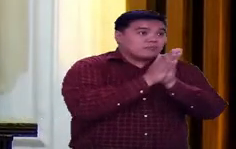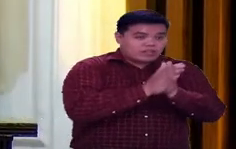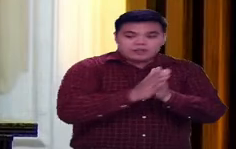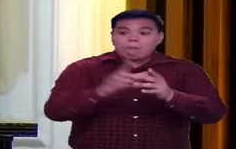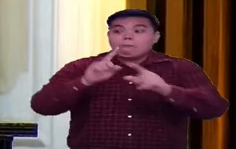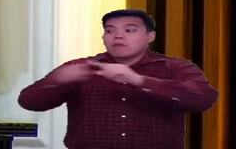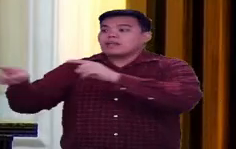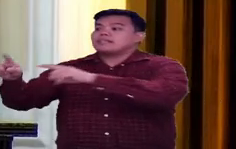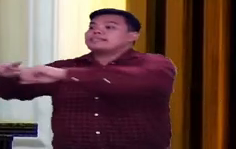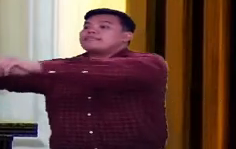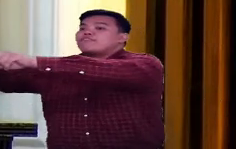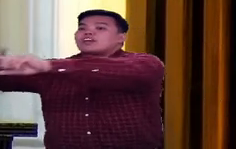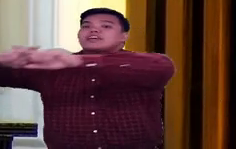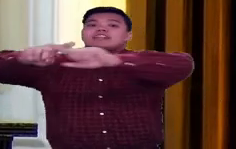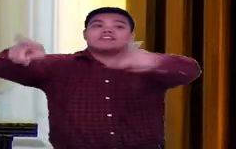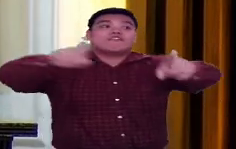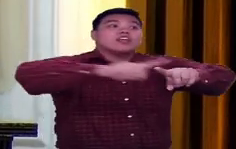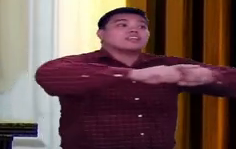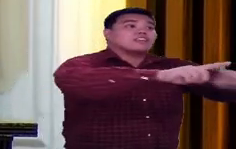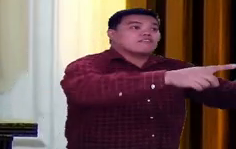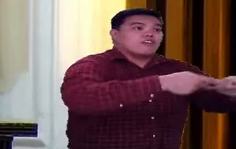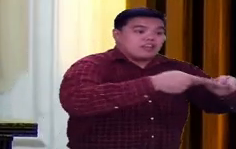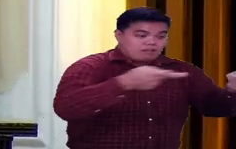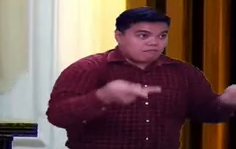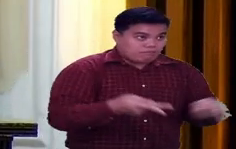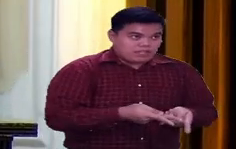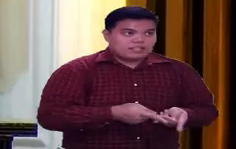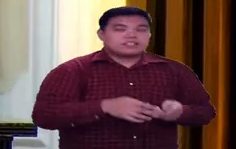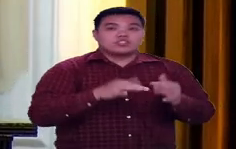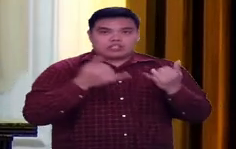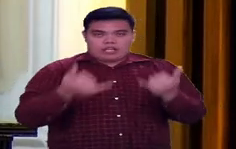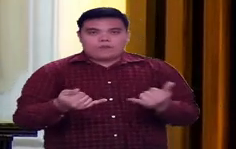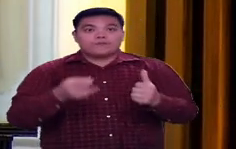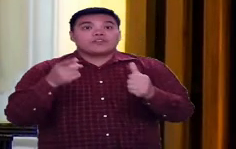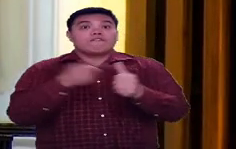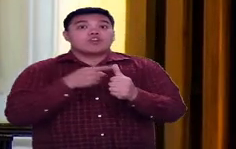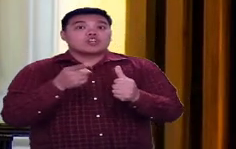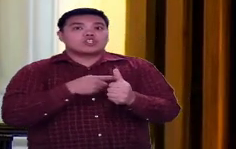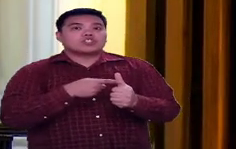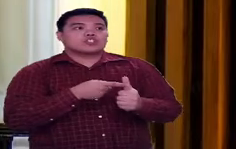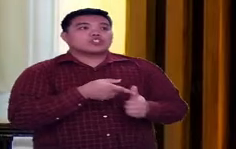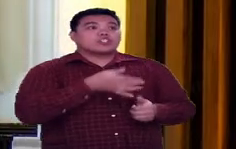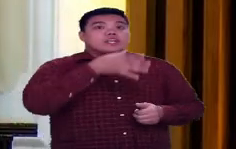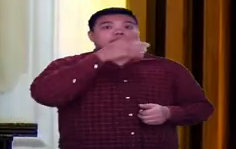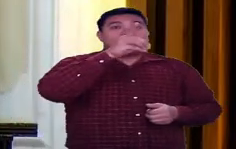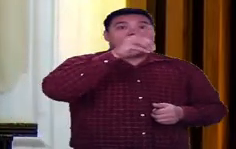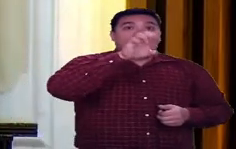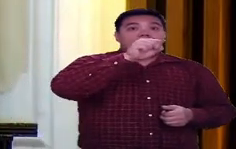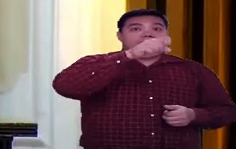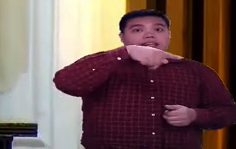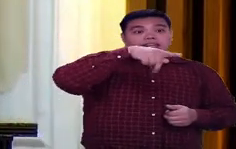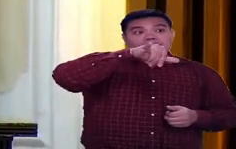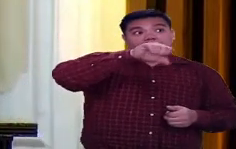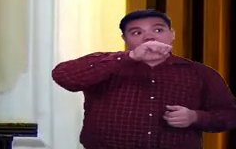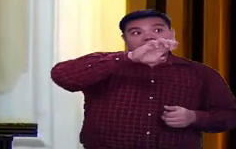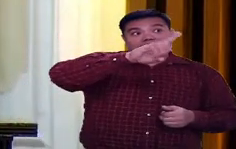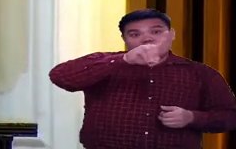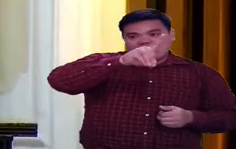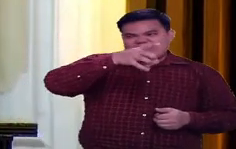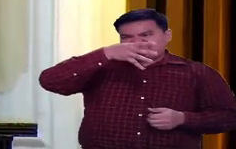location. We're going to look at those very quickly. First of all, number one, the despised and